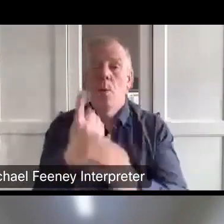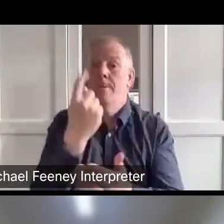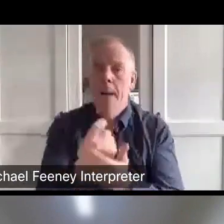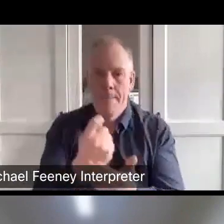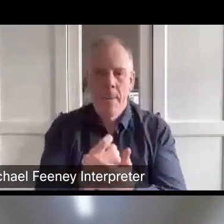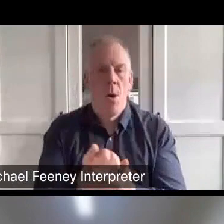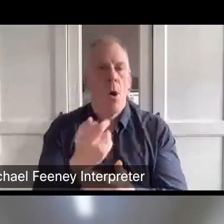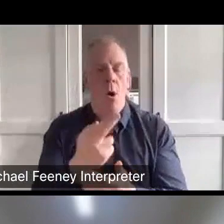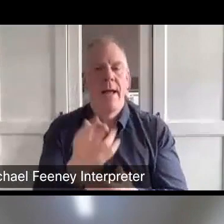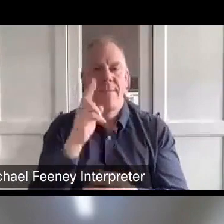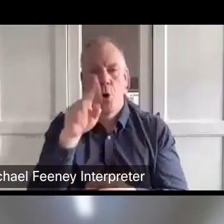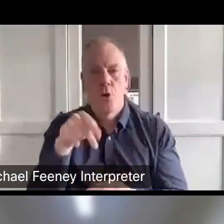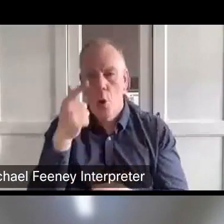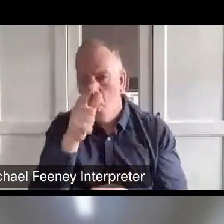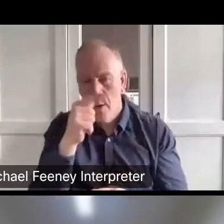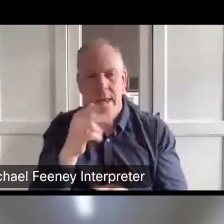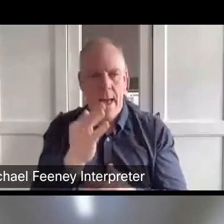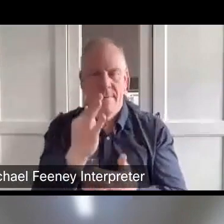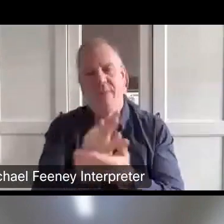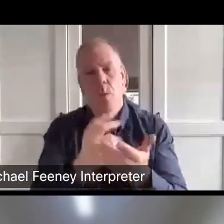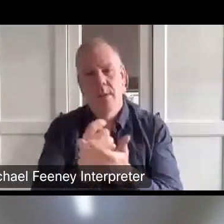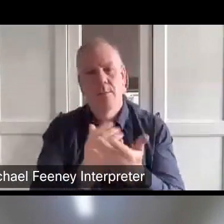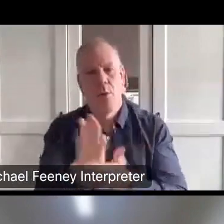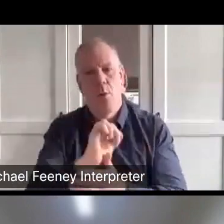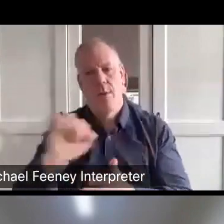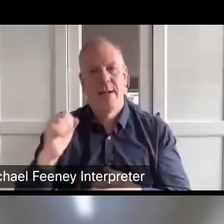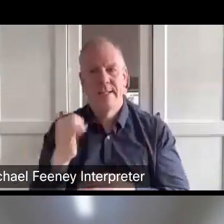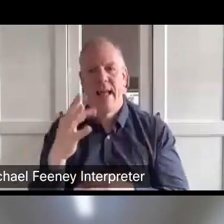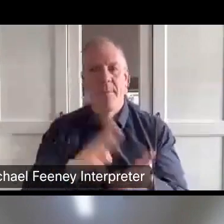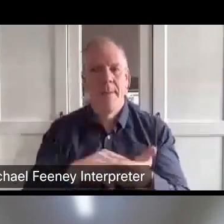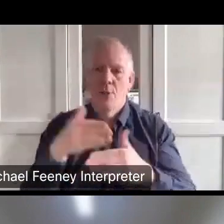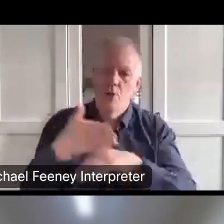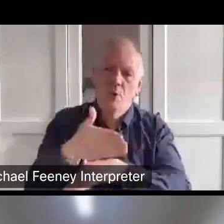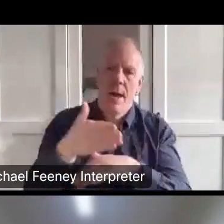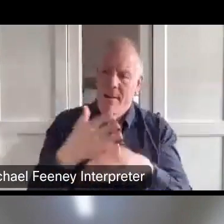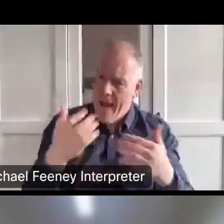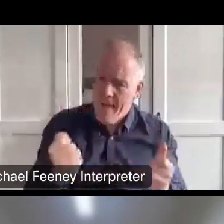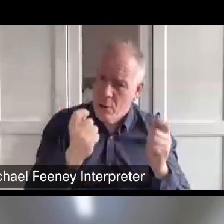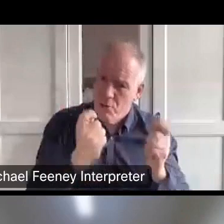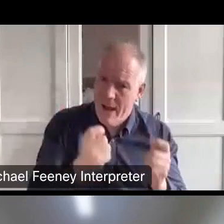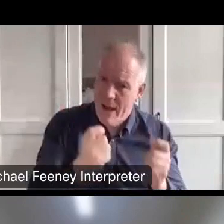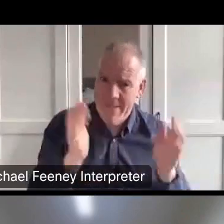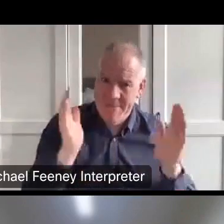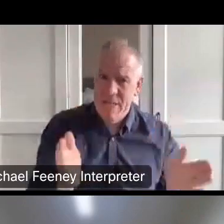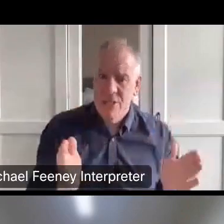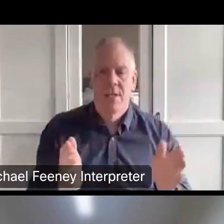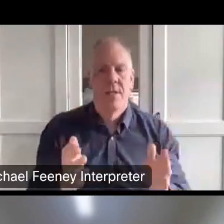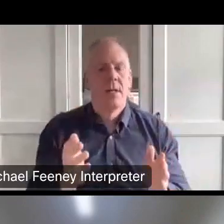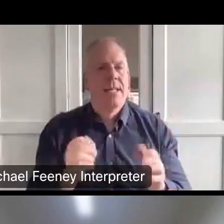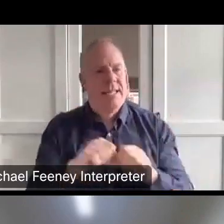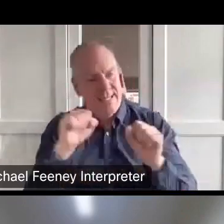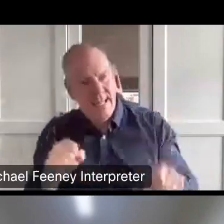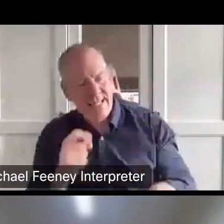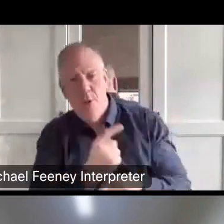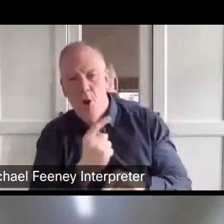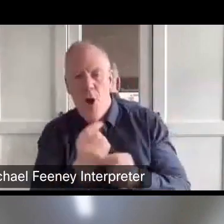they're unfortunate, might happen a couple of times in their whole career. So having that training and having that, you know, I suppose that system and the resources